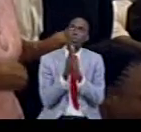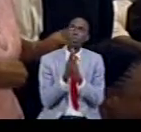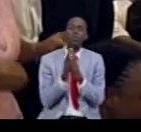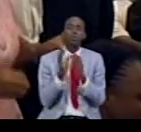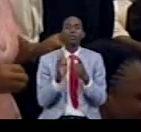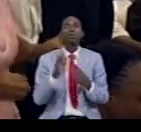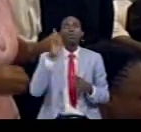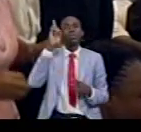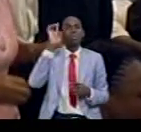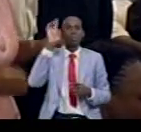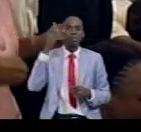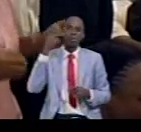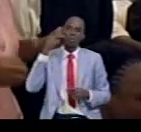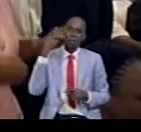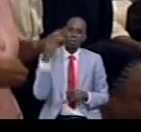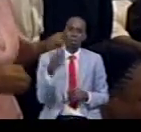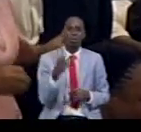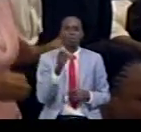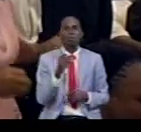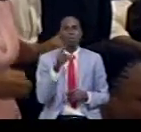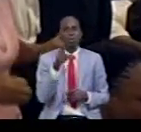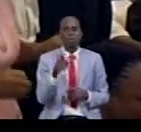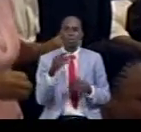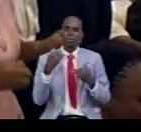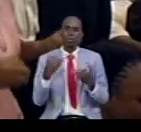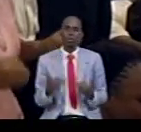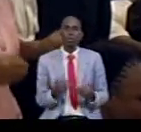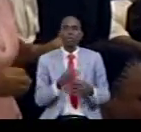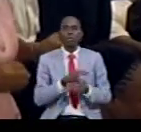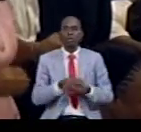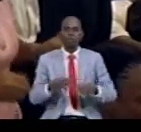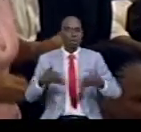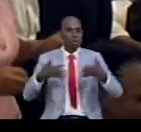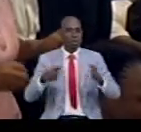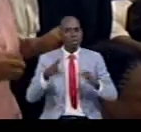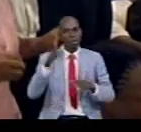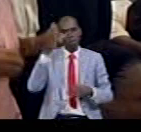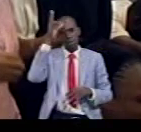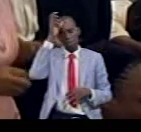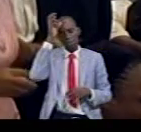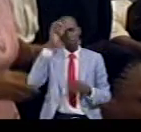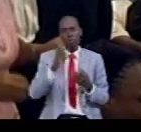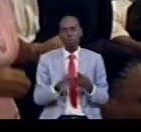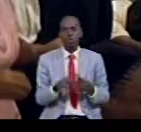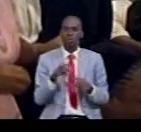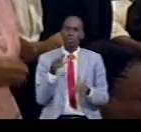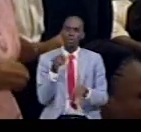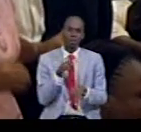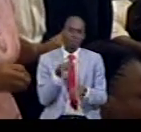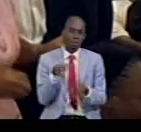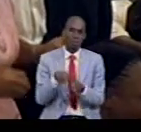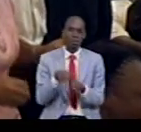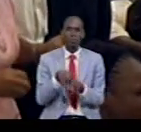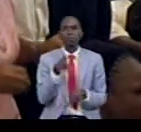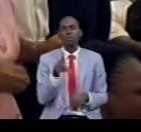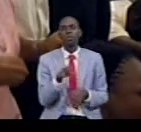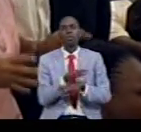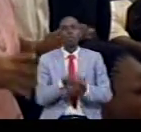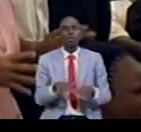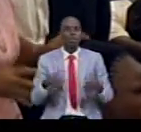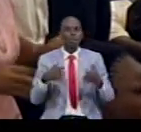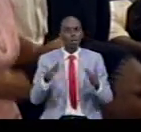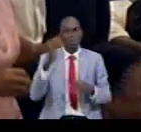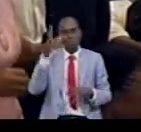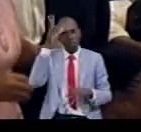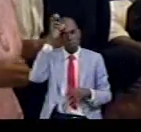soul, with all your mind, don't allow the devil to cheat you. Don't allow the devil to cheat you. Don't allow the devil to